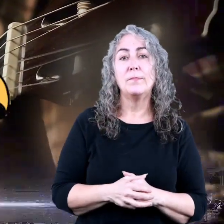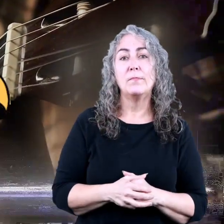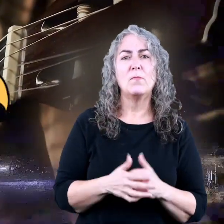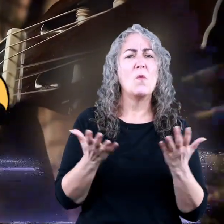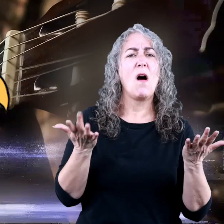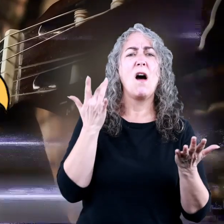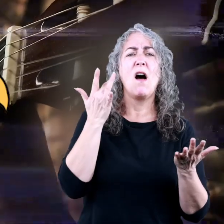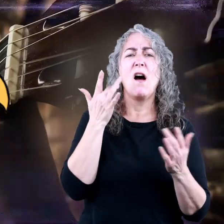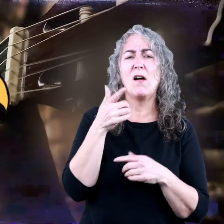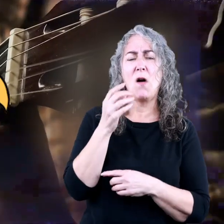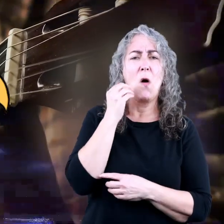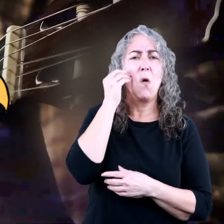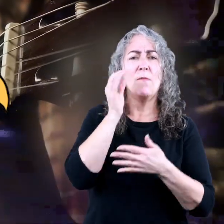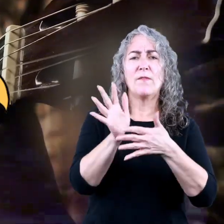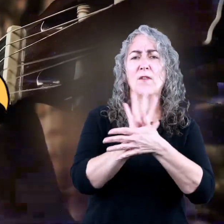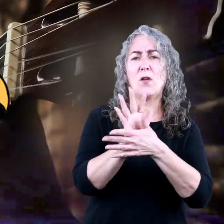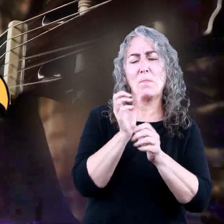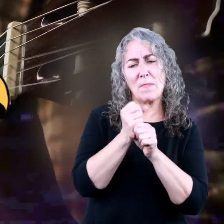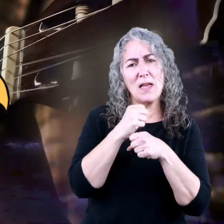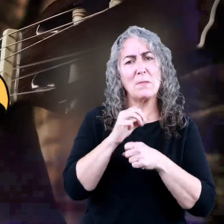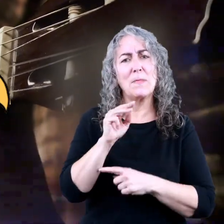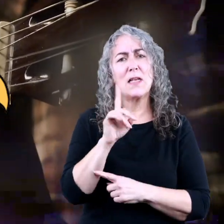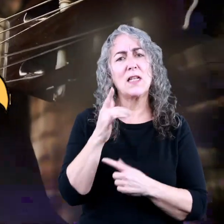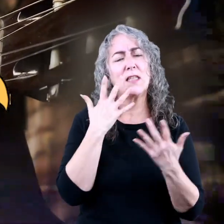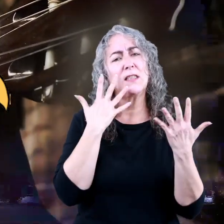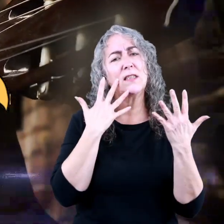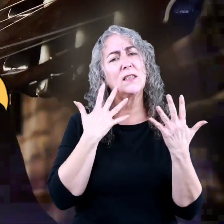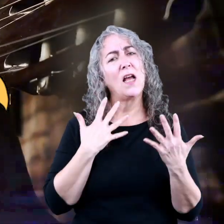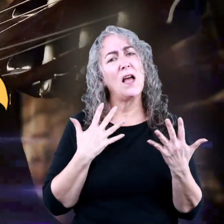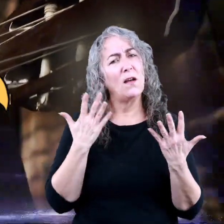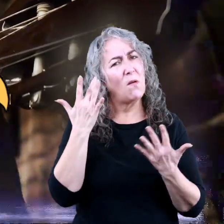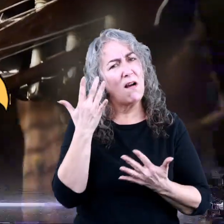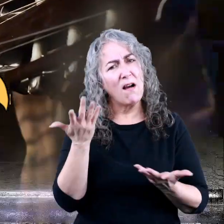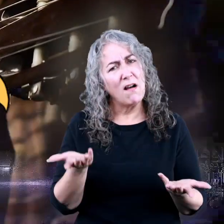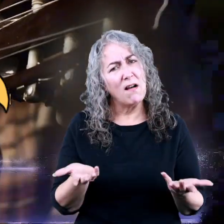Why do you think this home movie made Mandy sad?